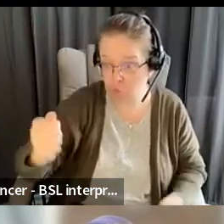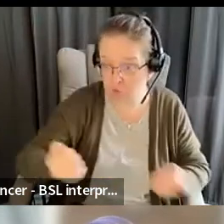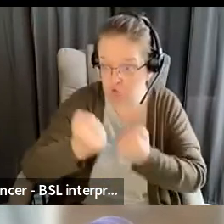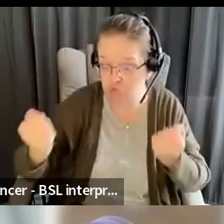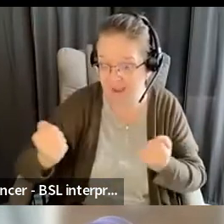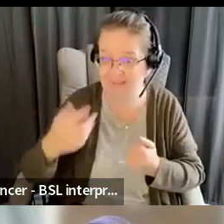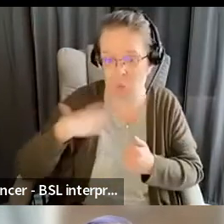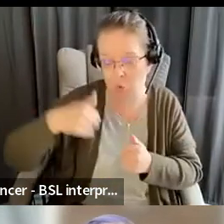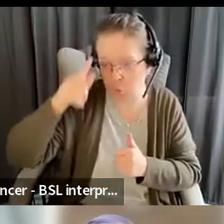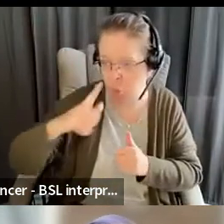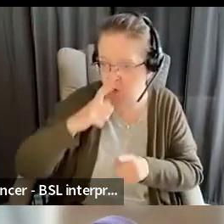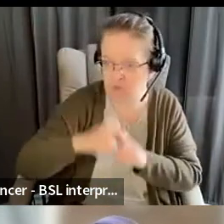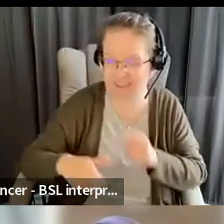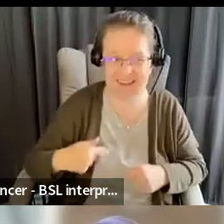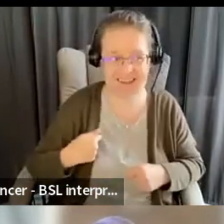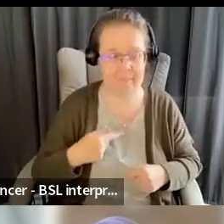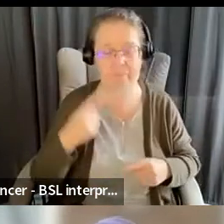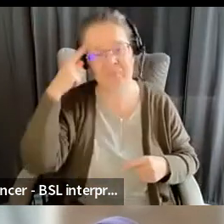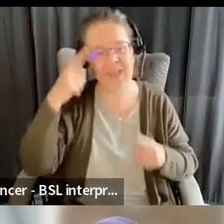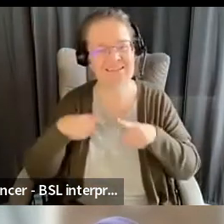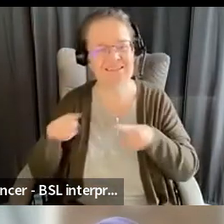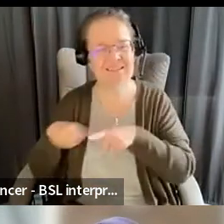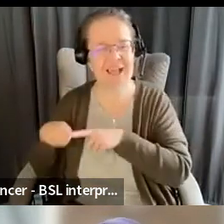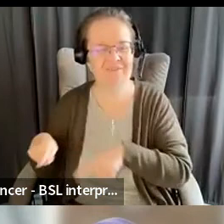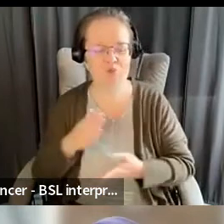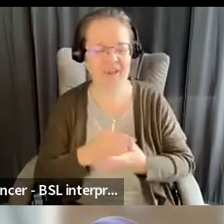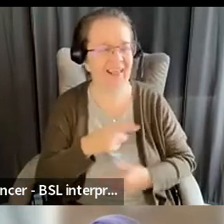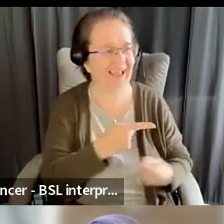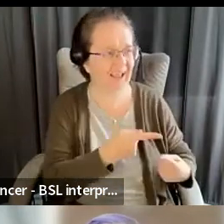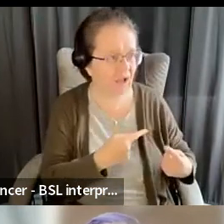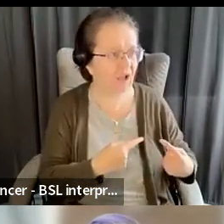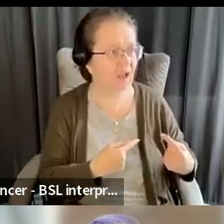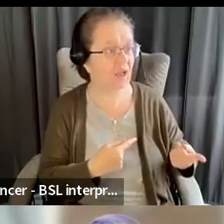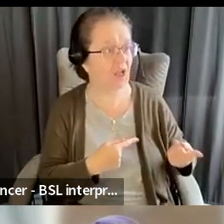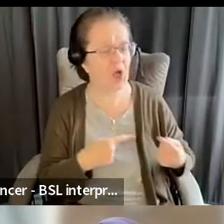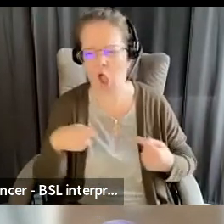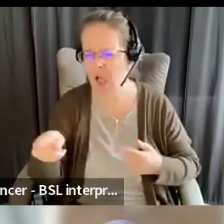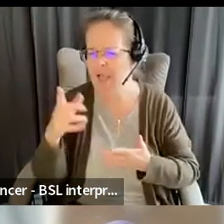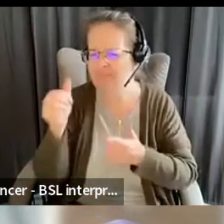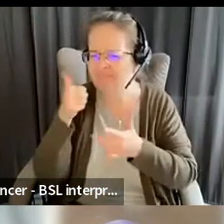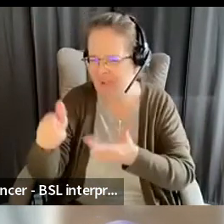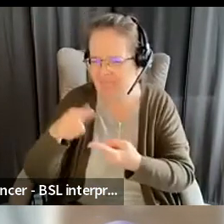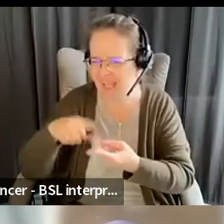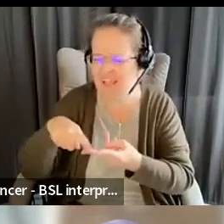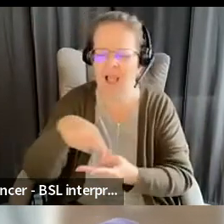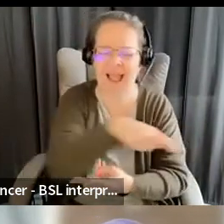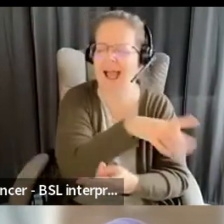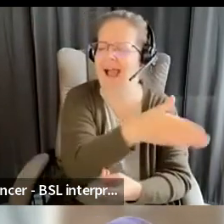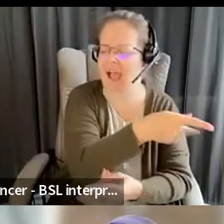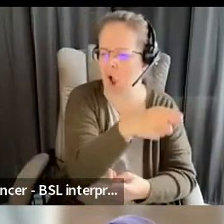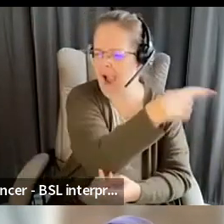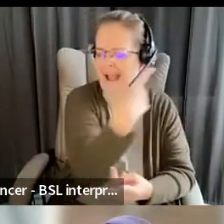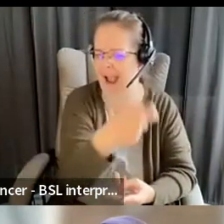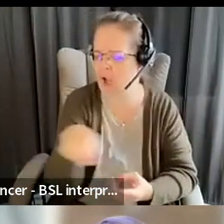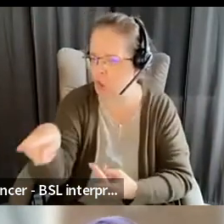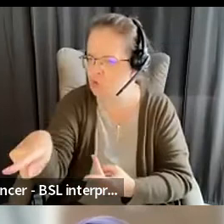do? And I think if you know, within neurodivergence, it's amazing when somebody says to you, what are the really good things you can do? Instead of, what are the things